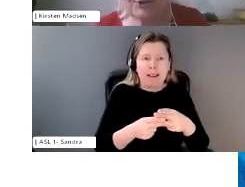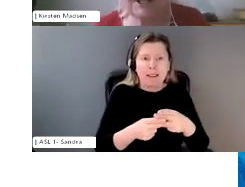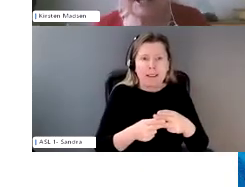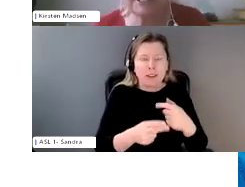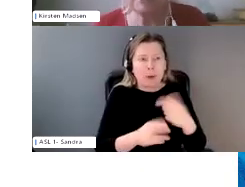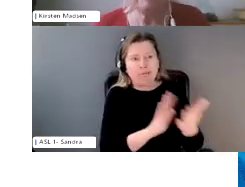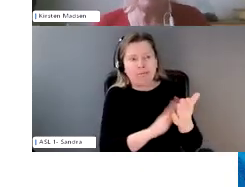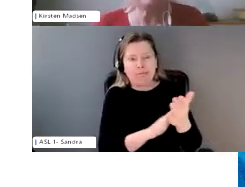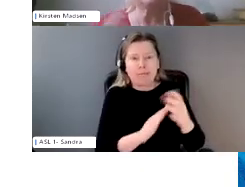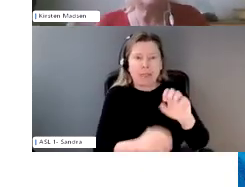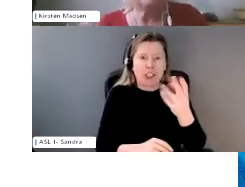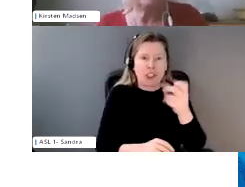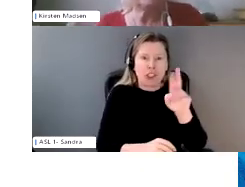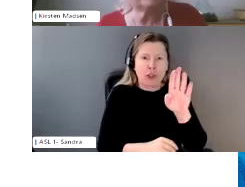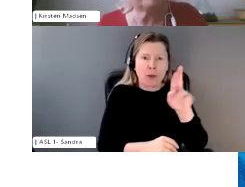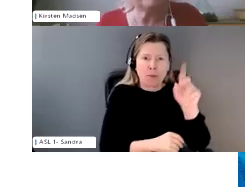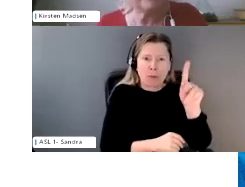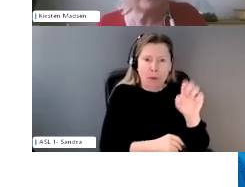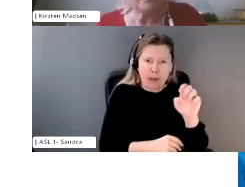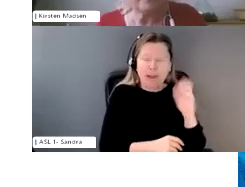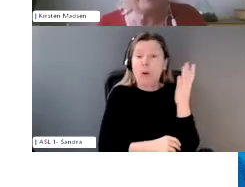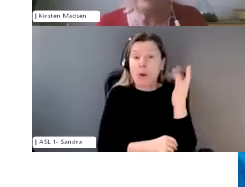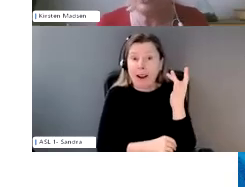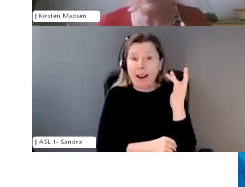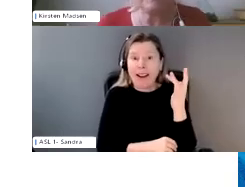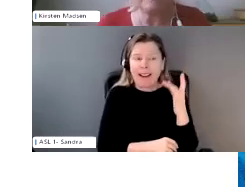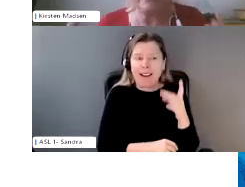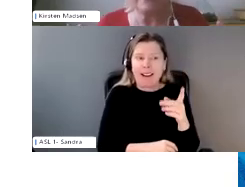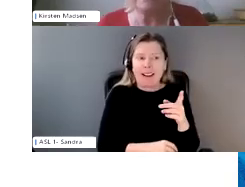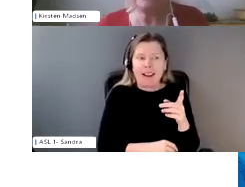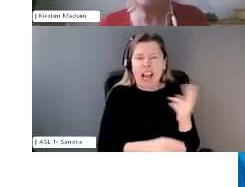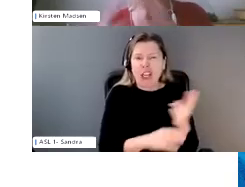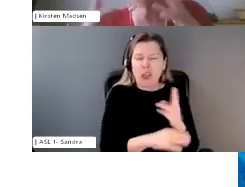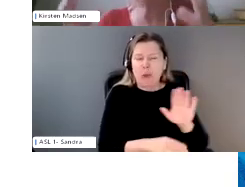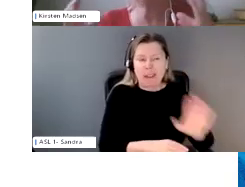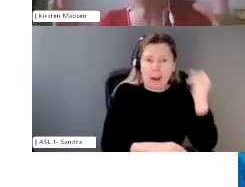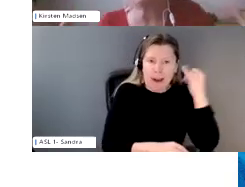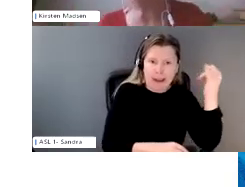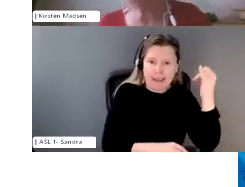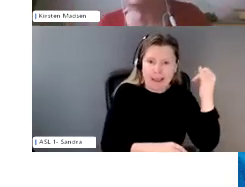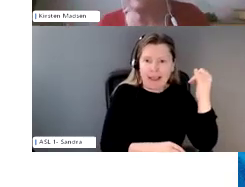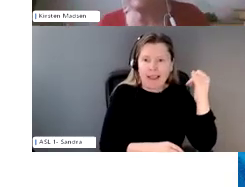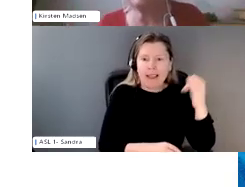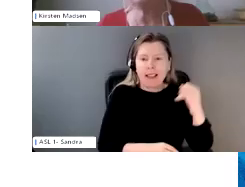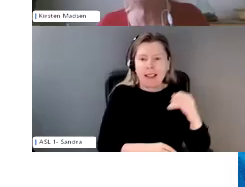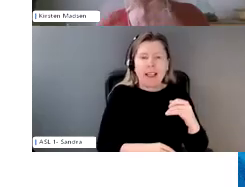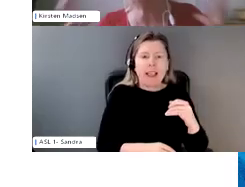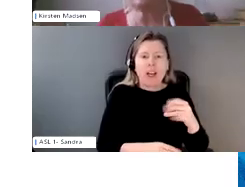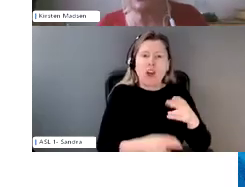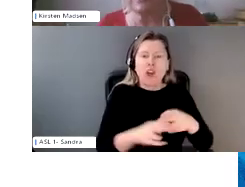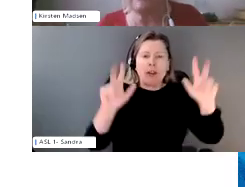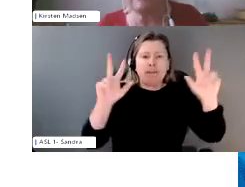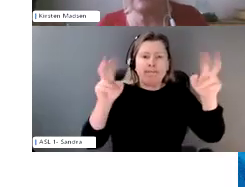in Sherbrooke because I use their idea of living well together from their